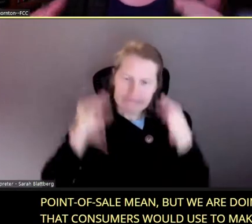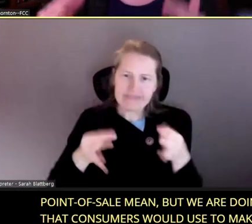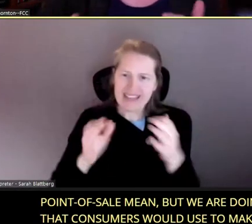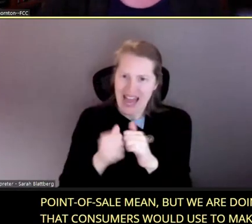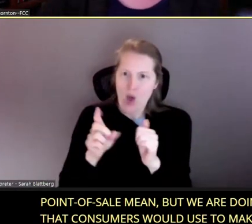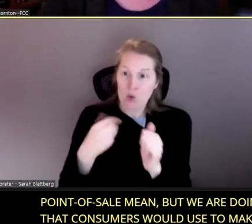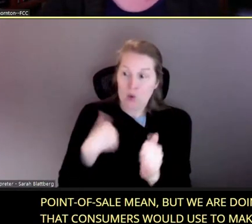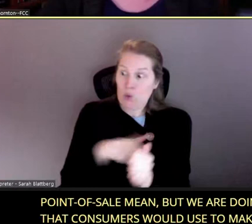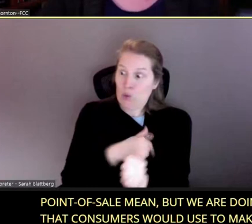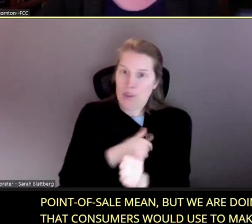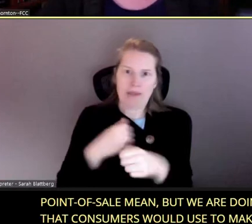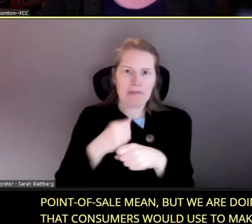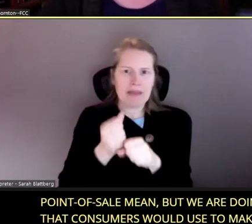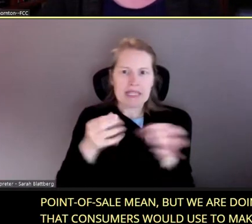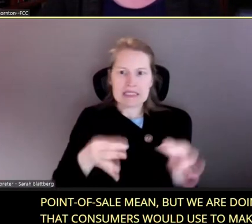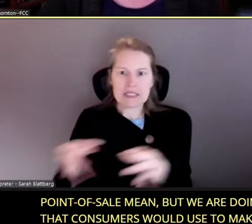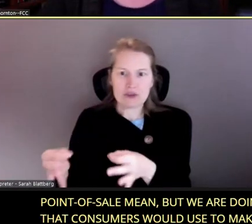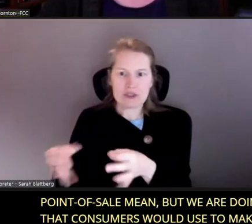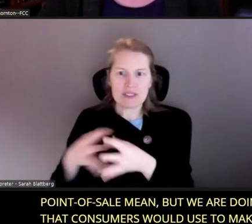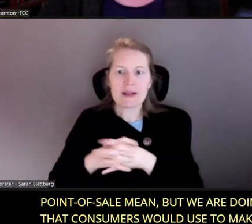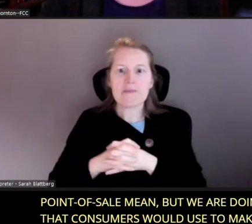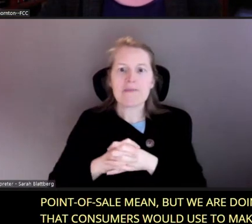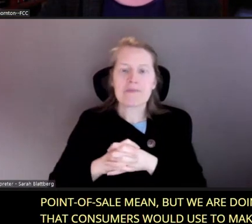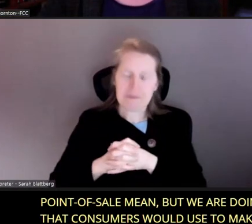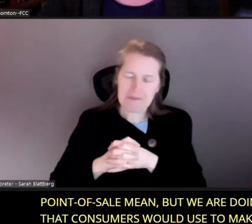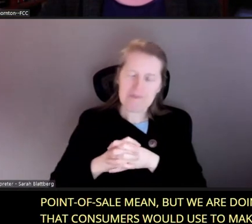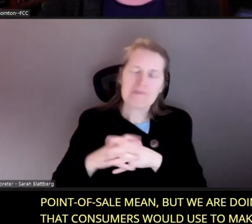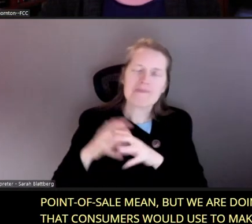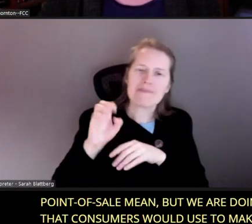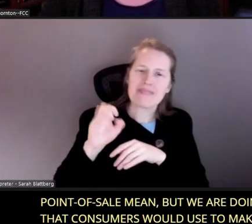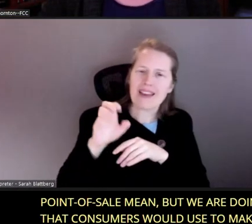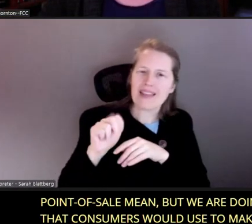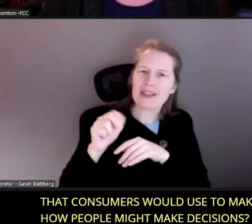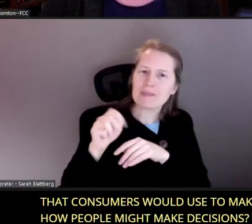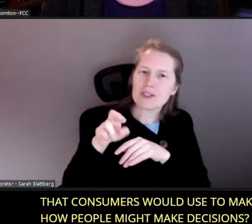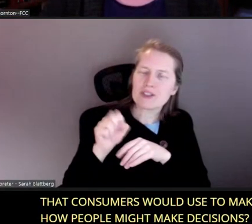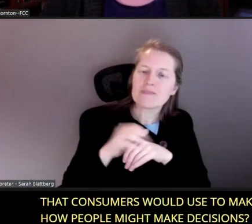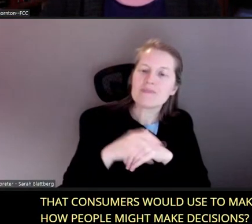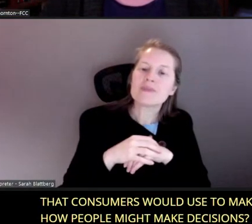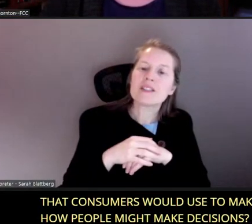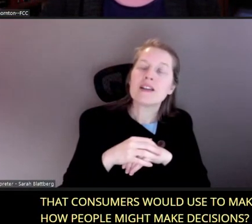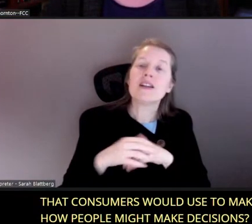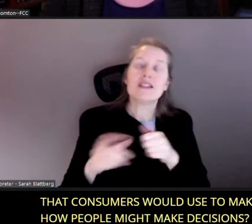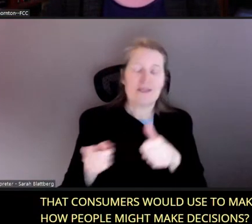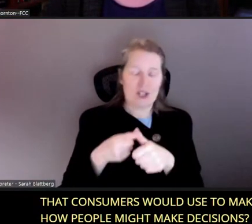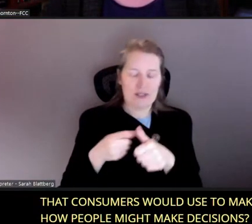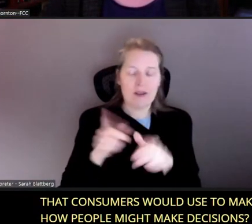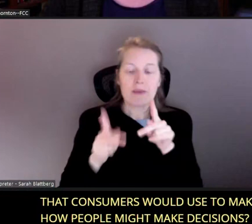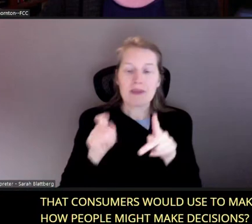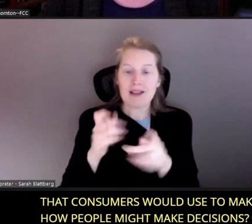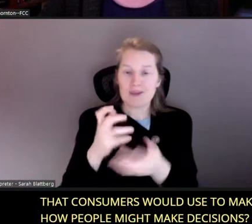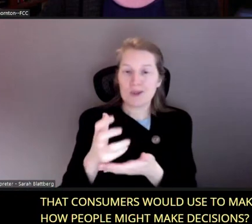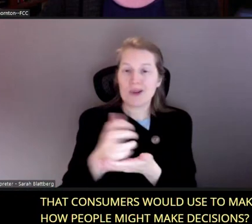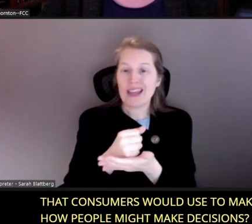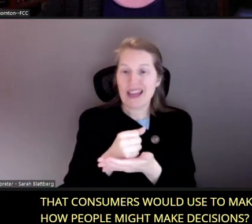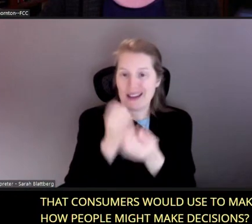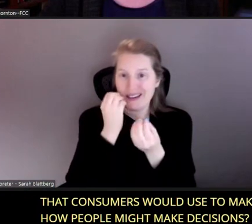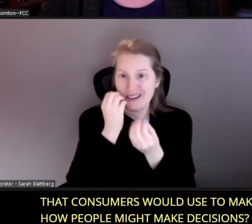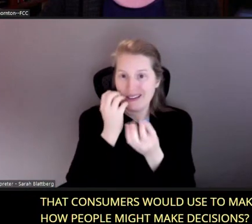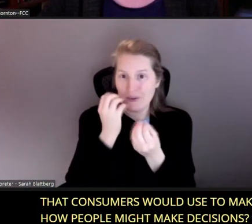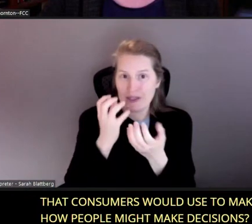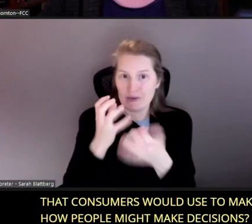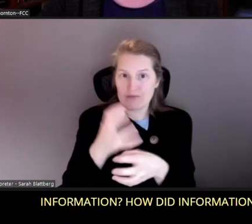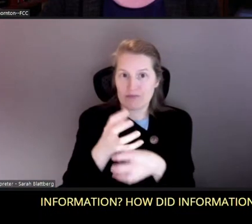let's back up a little and start there. Yeah, so I mean, first of all, people have to get the information, and how they gather it depends a